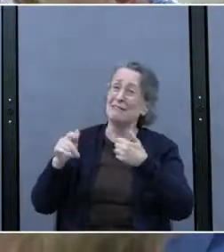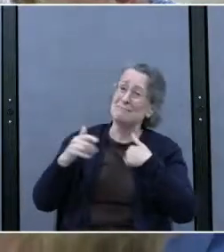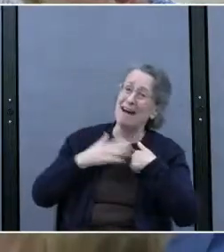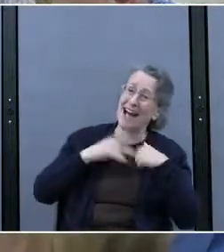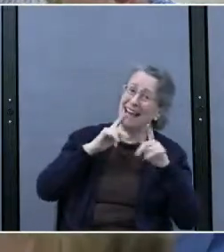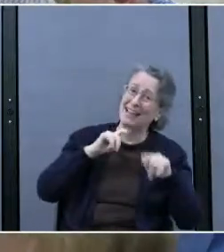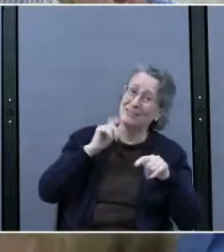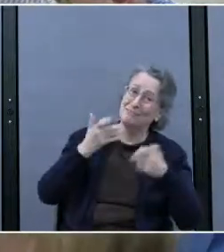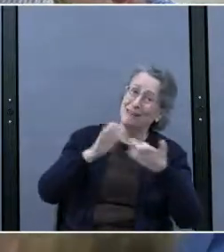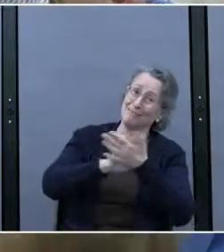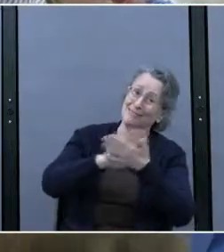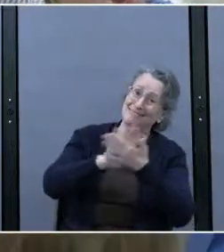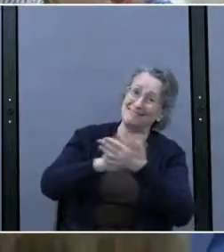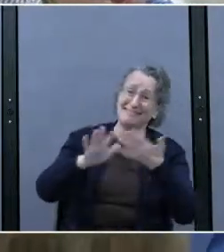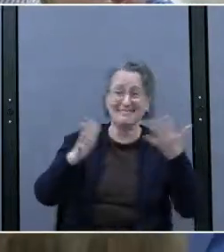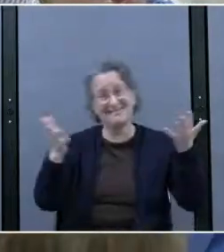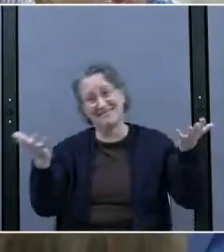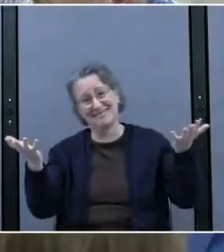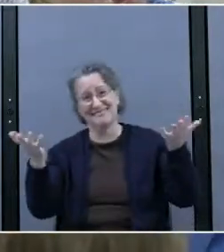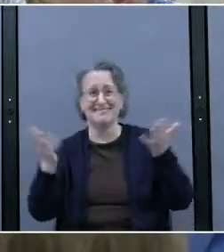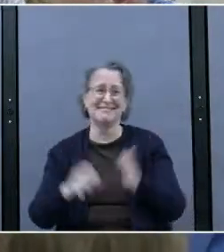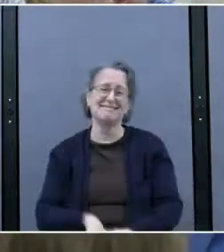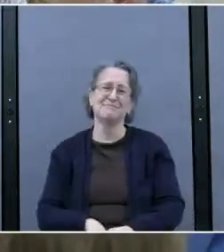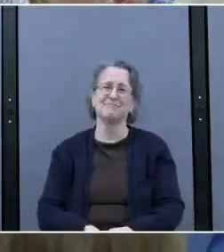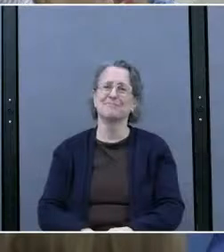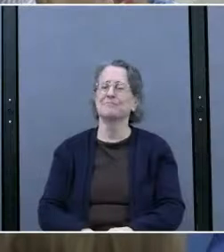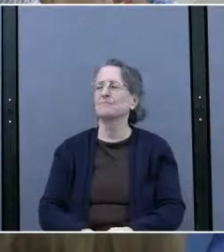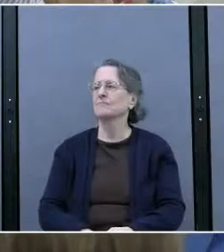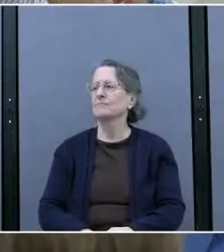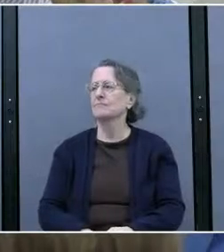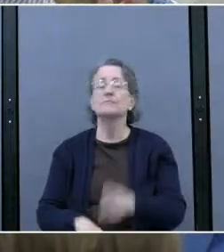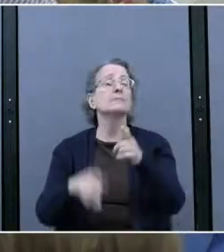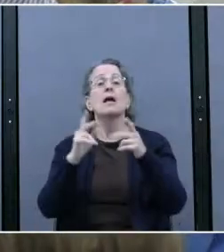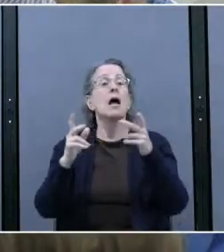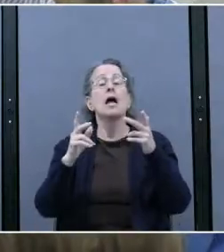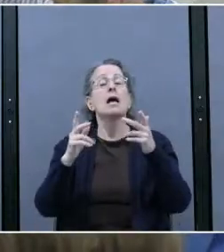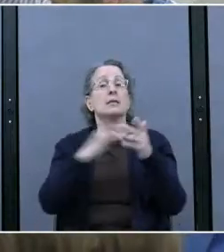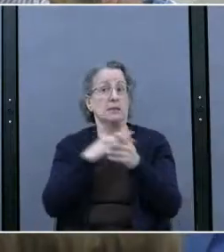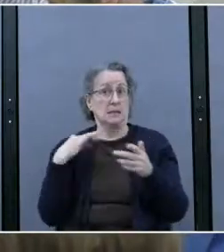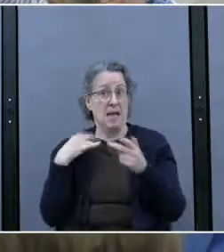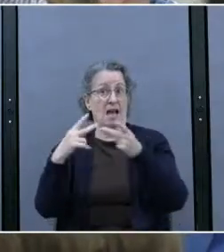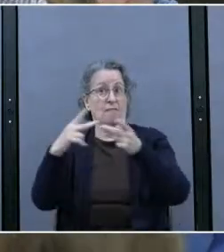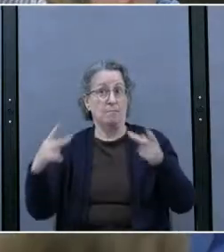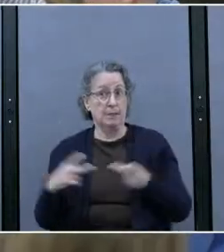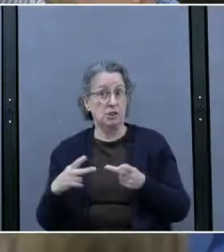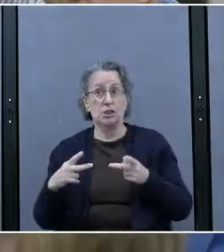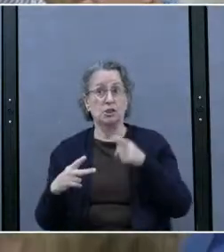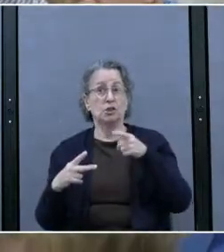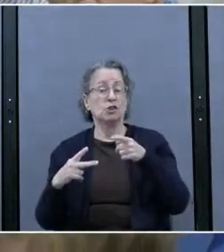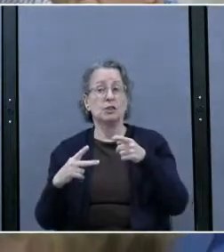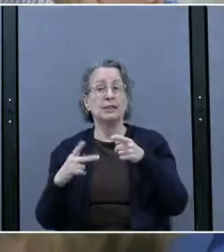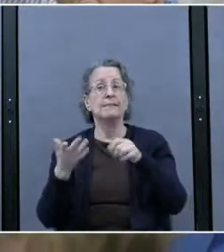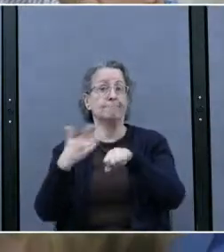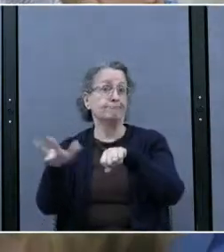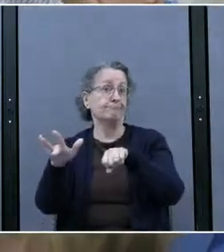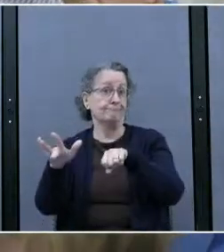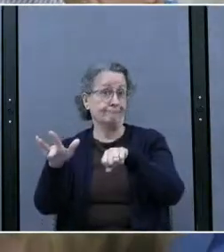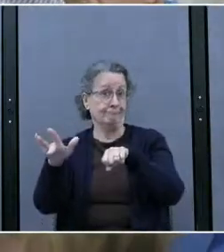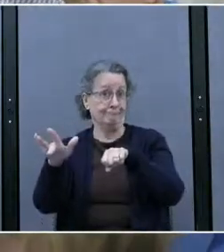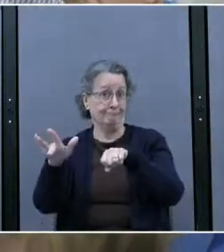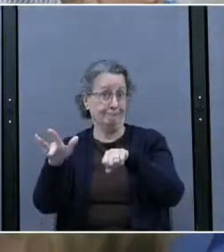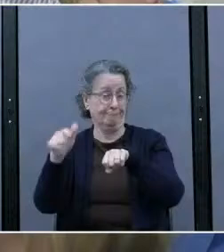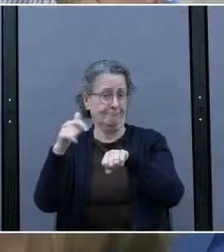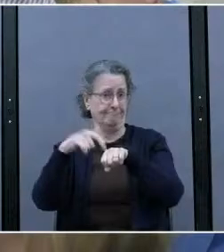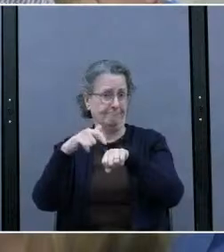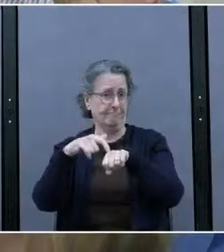let's go ahead. Okay, so when we have unfilled staff positions in the budget, that are not filled, where